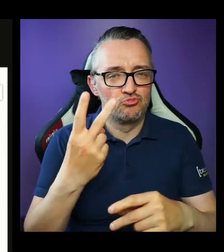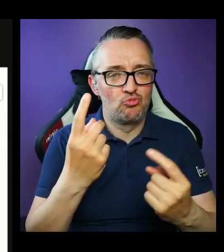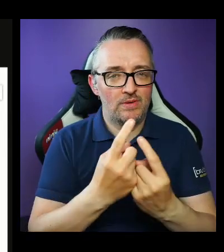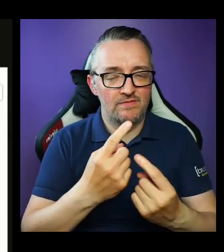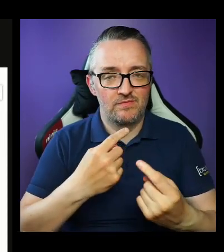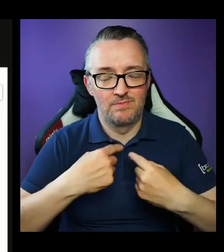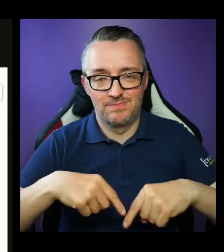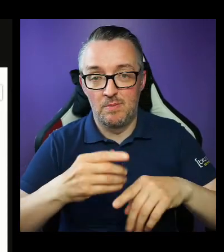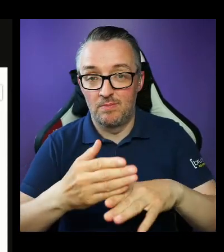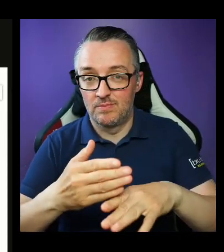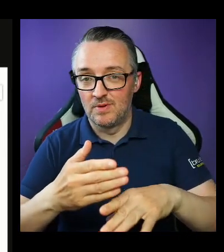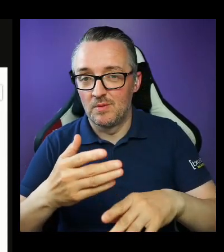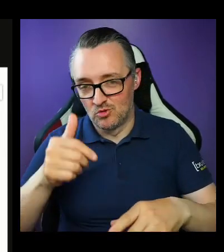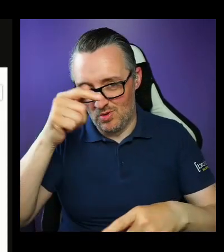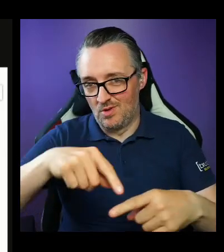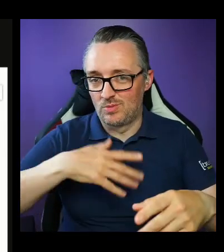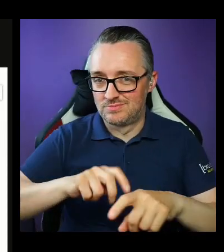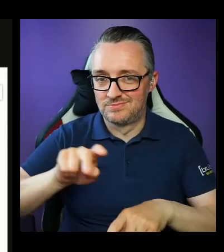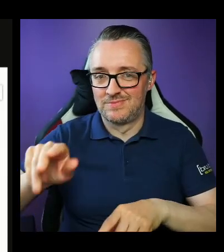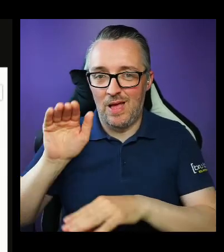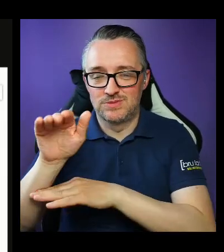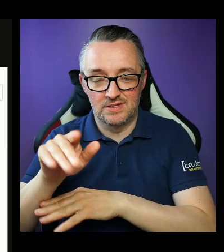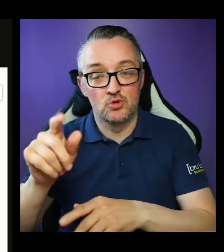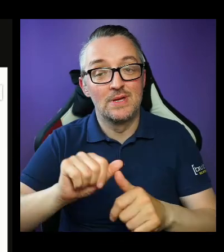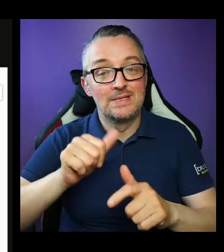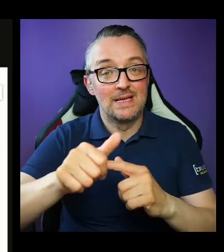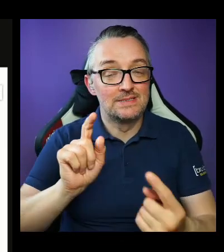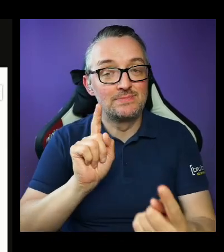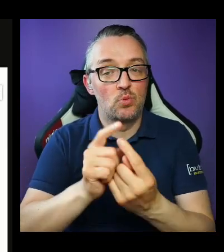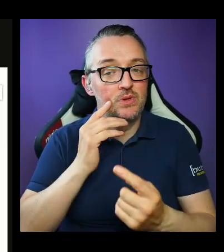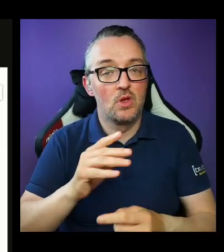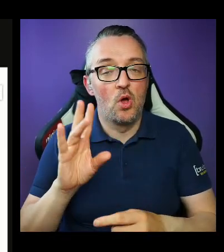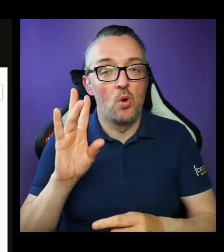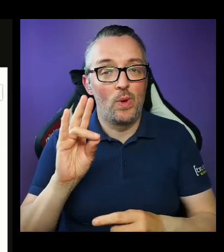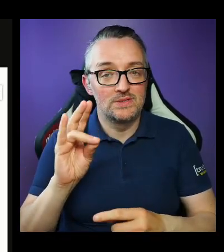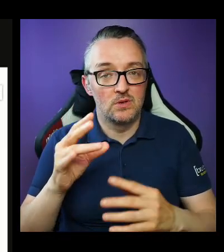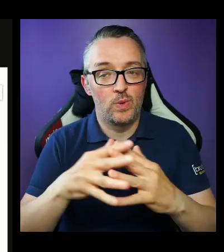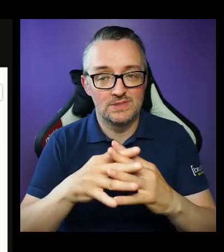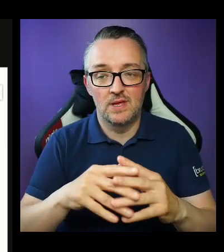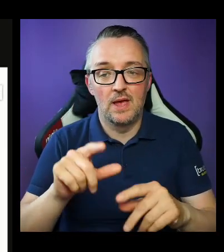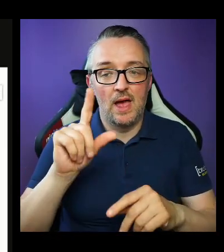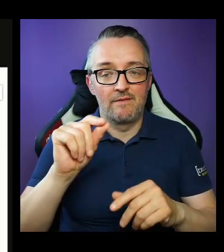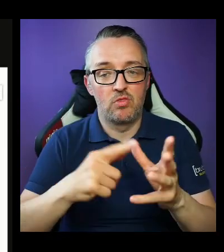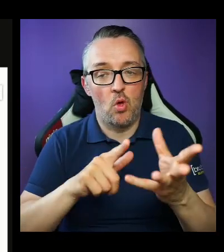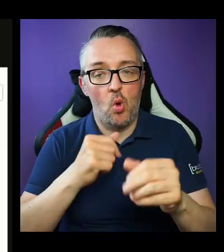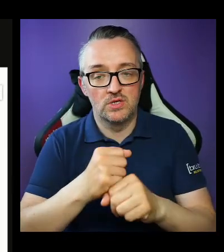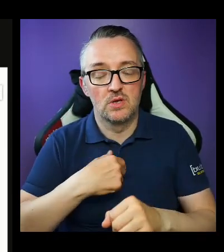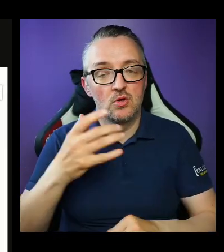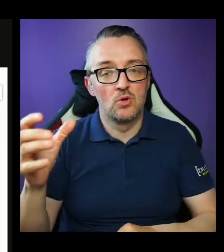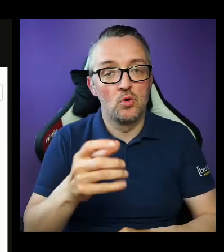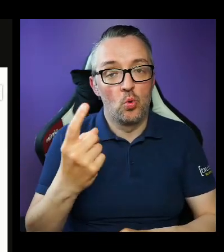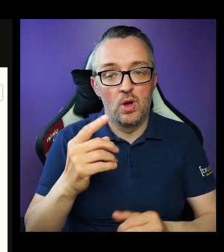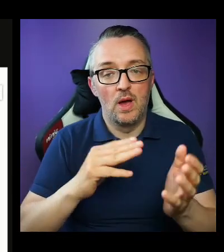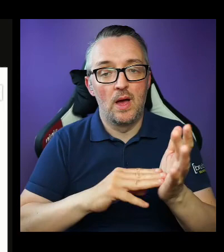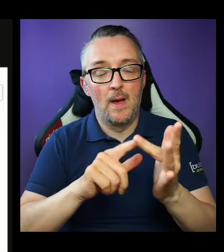everyone enjoy the nice weather. So at our next meetup on Wednesday, the 11th of August, we have Michael Steib, and he